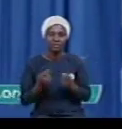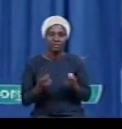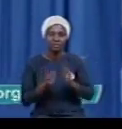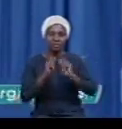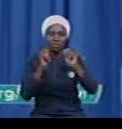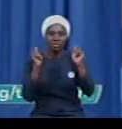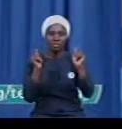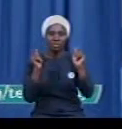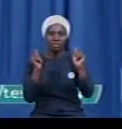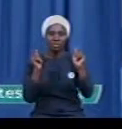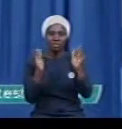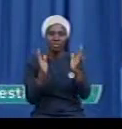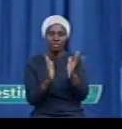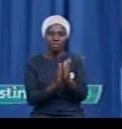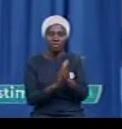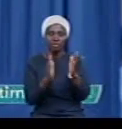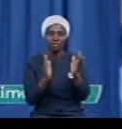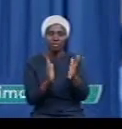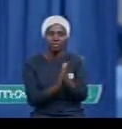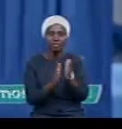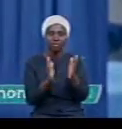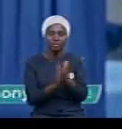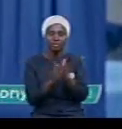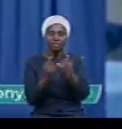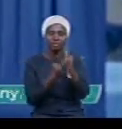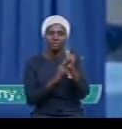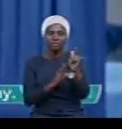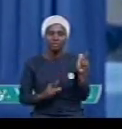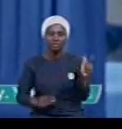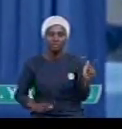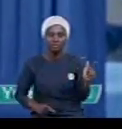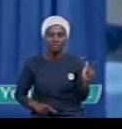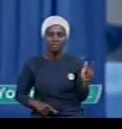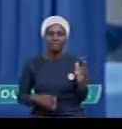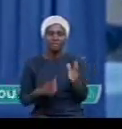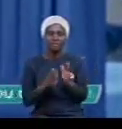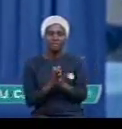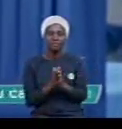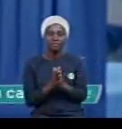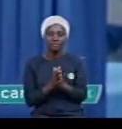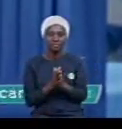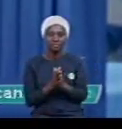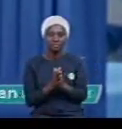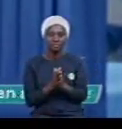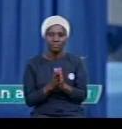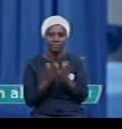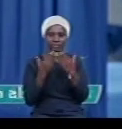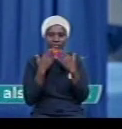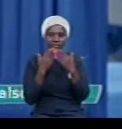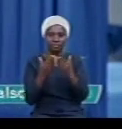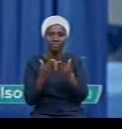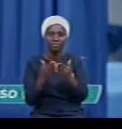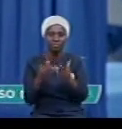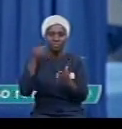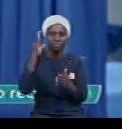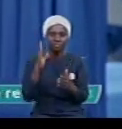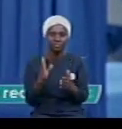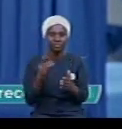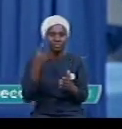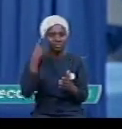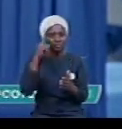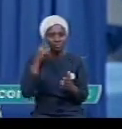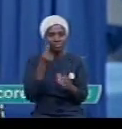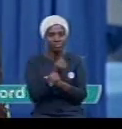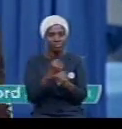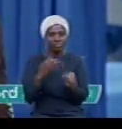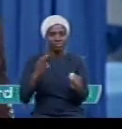Lord. Praise the living Jesus. Modupe Olorun fun igbala okan mi. Atigba